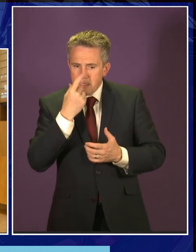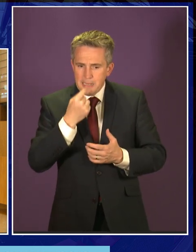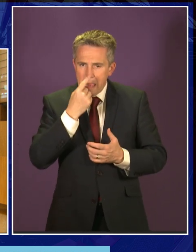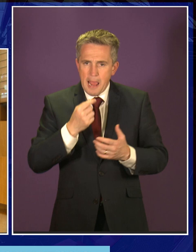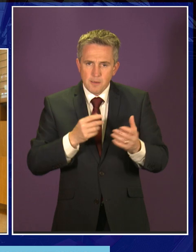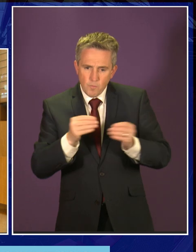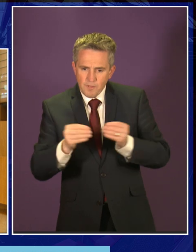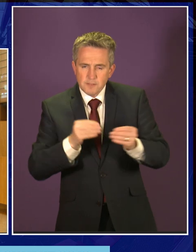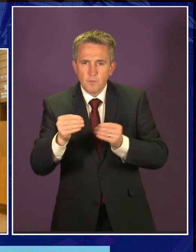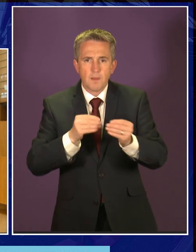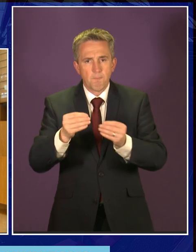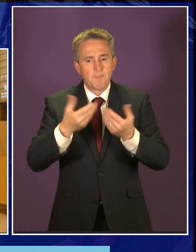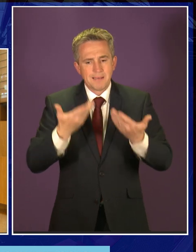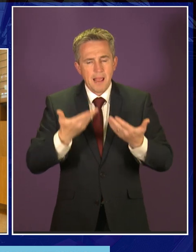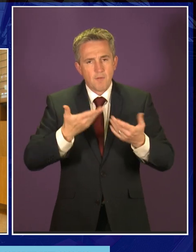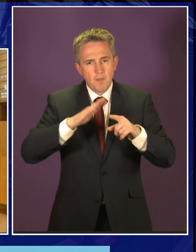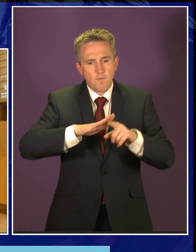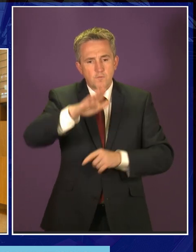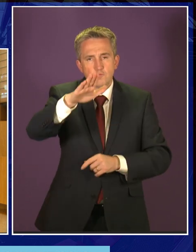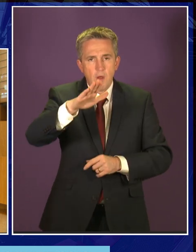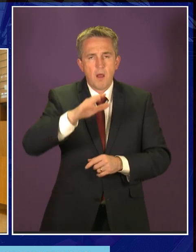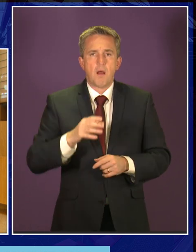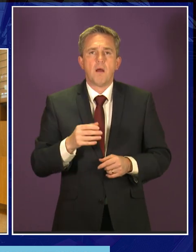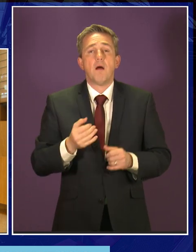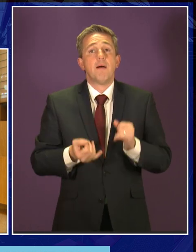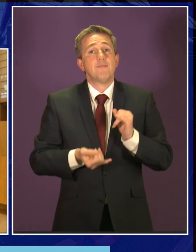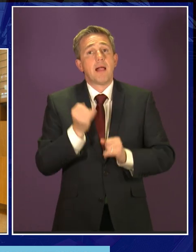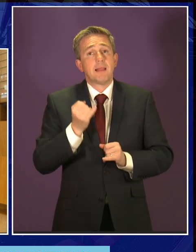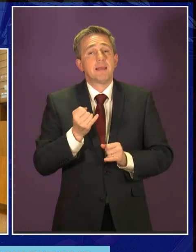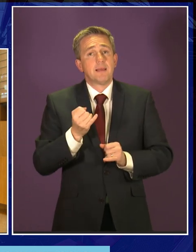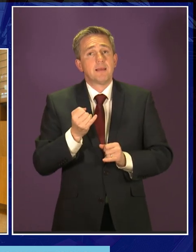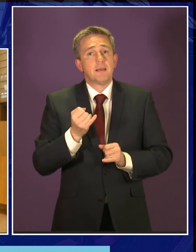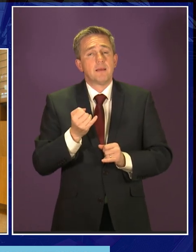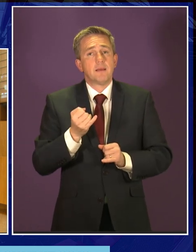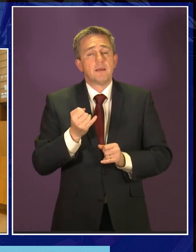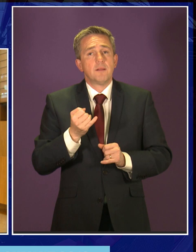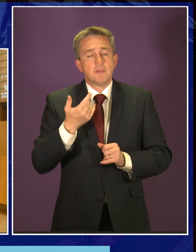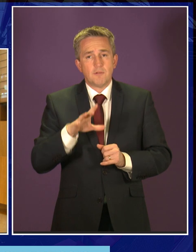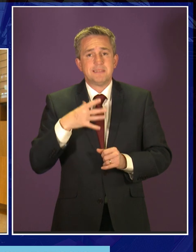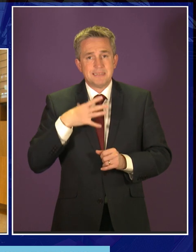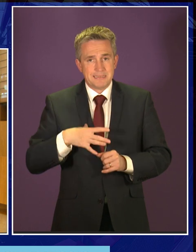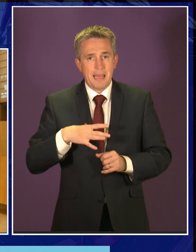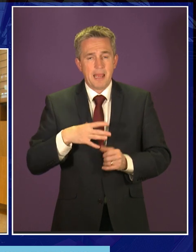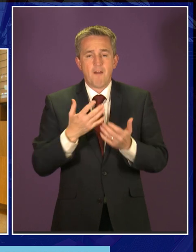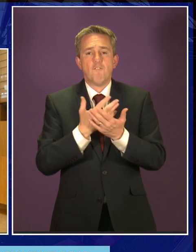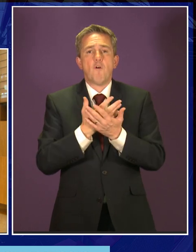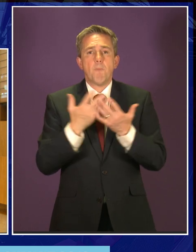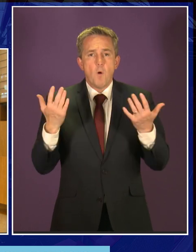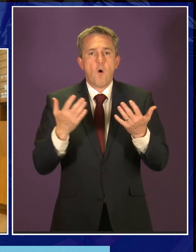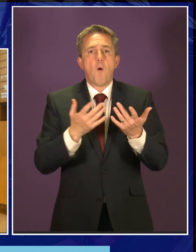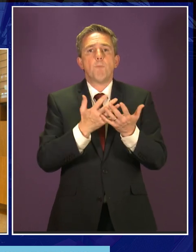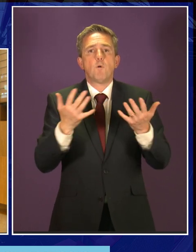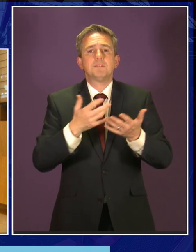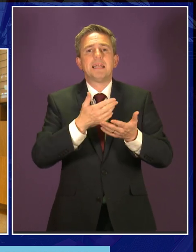flexes with changing times. And finally, we too heard a plea for a different kind of multilingualism. Let's